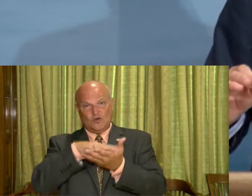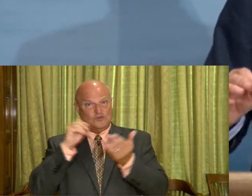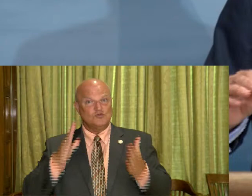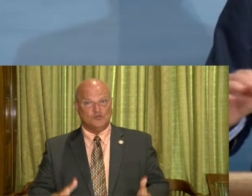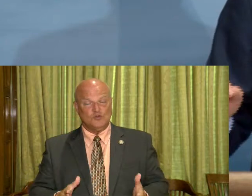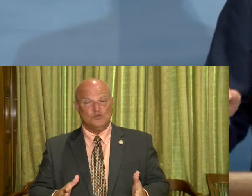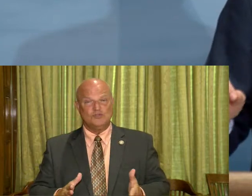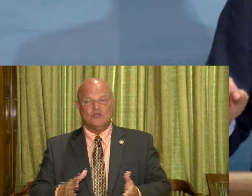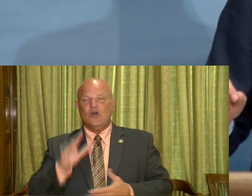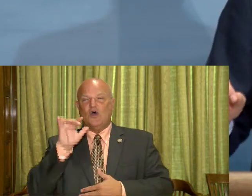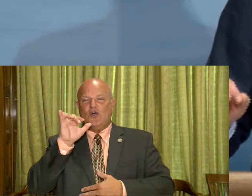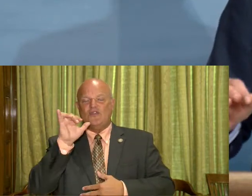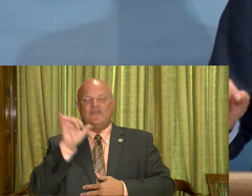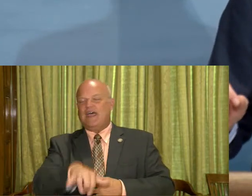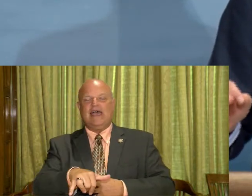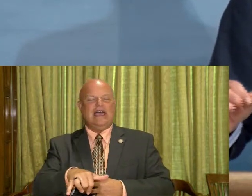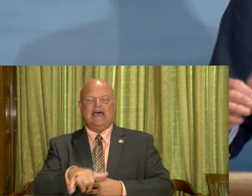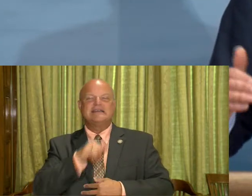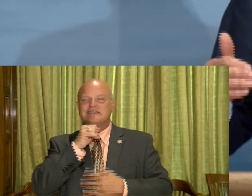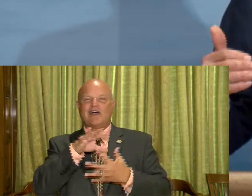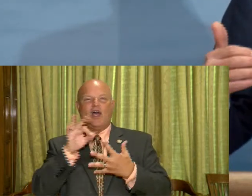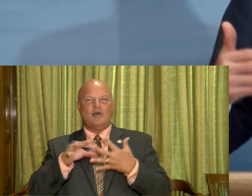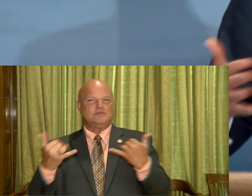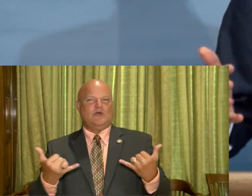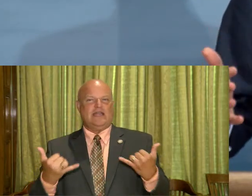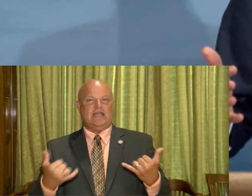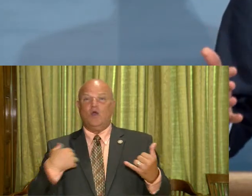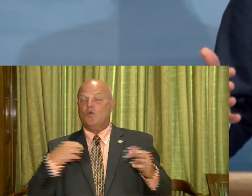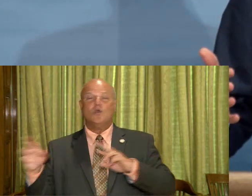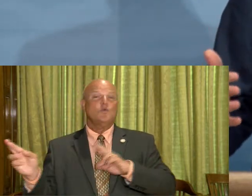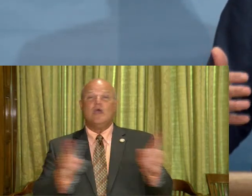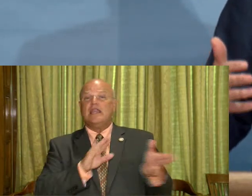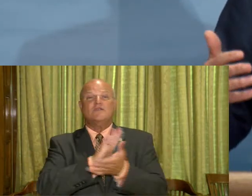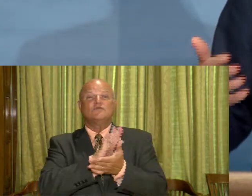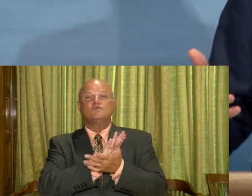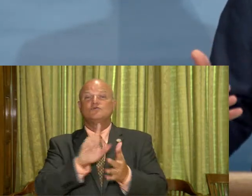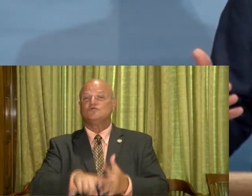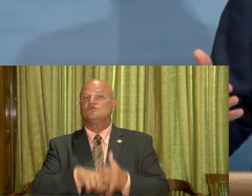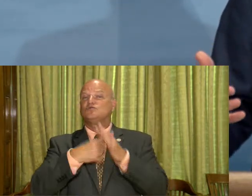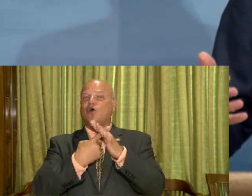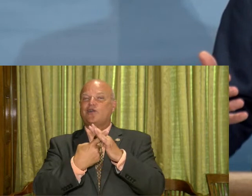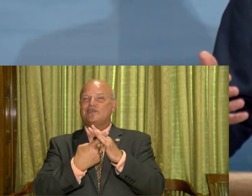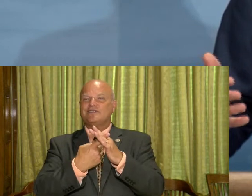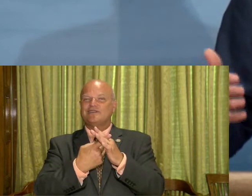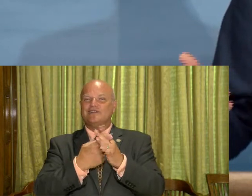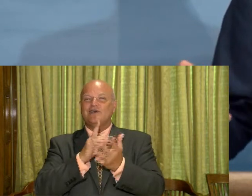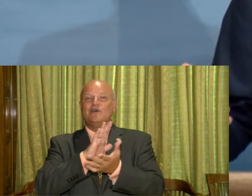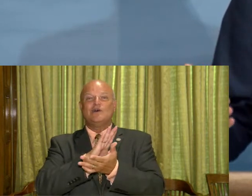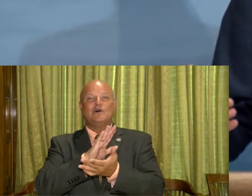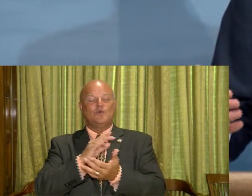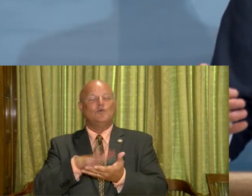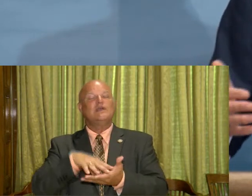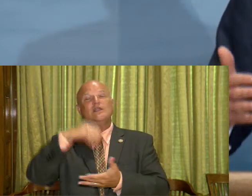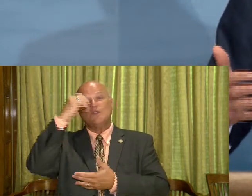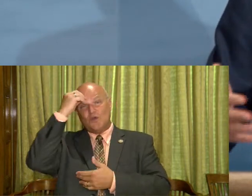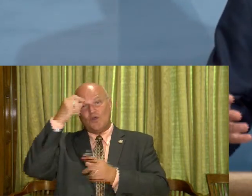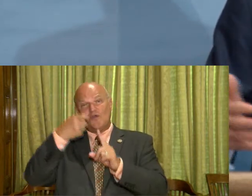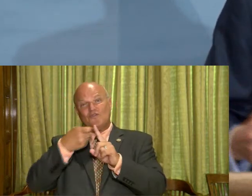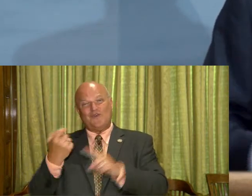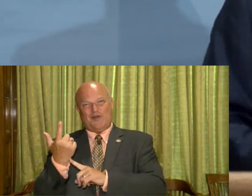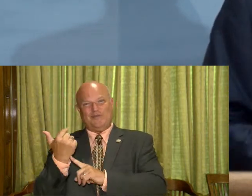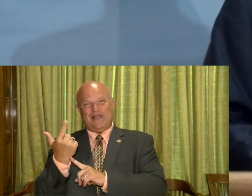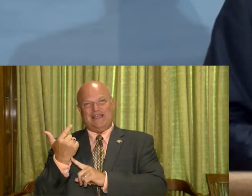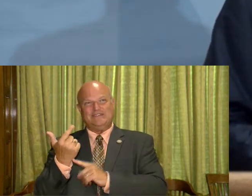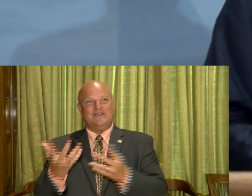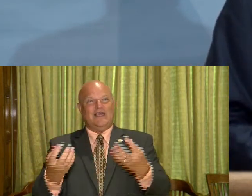So that is not an option. We're ready for school. The schools learned a lot from last year. Hopefully this